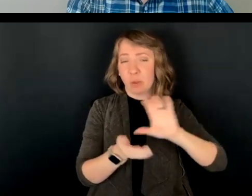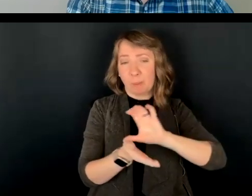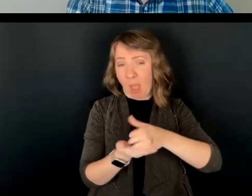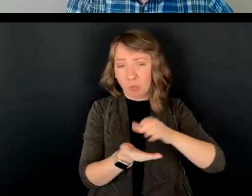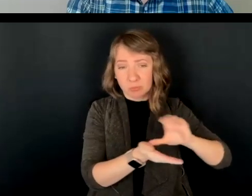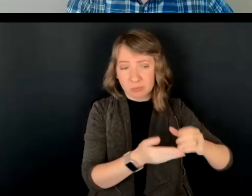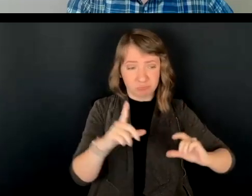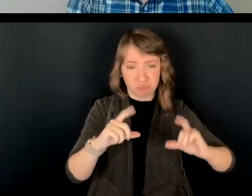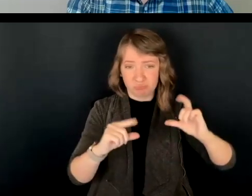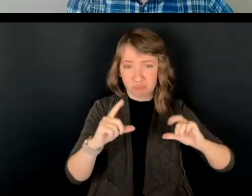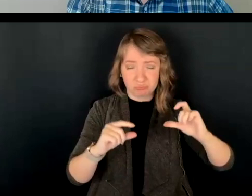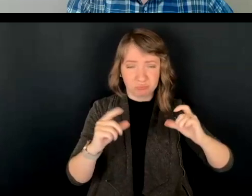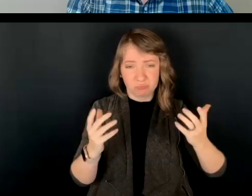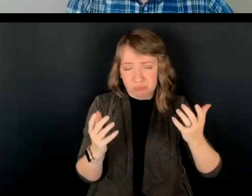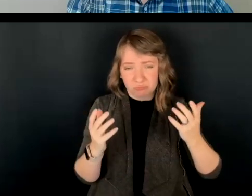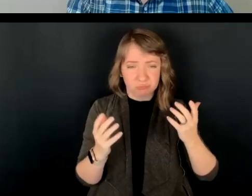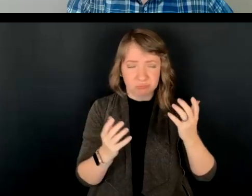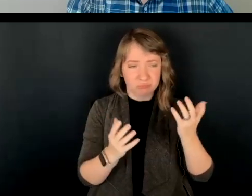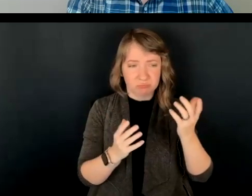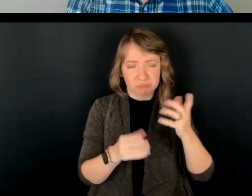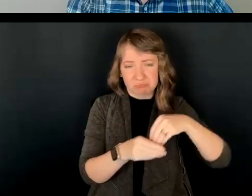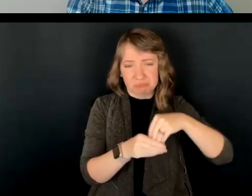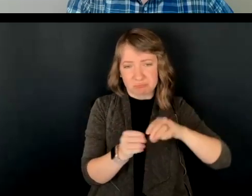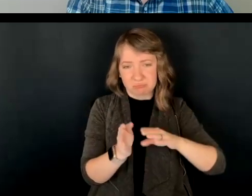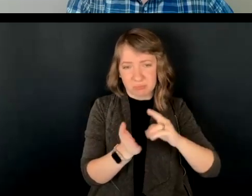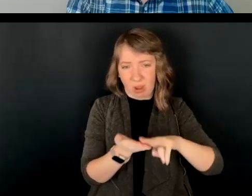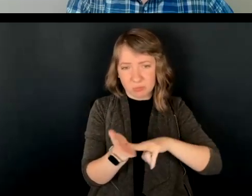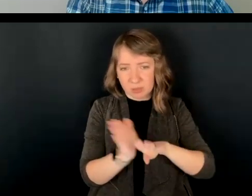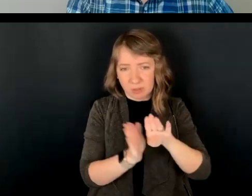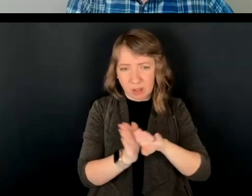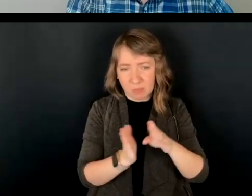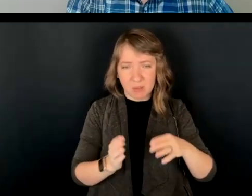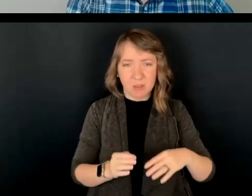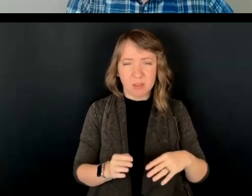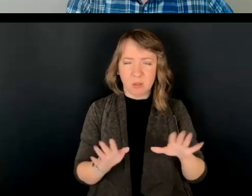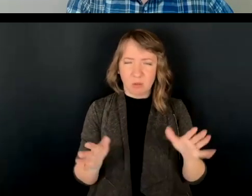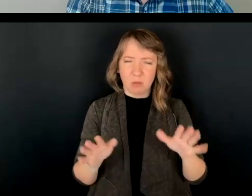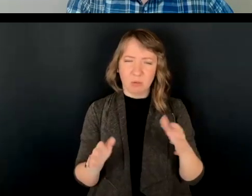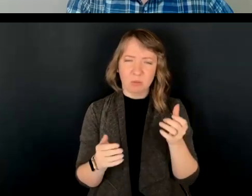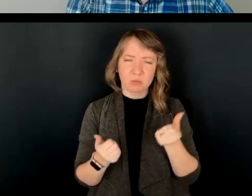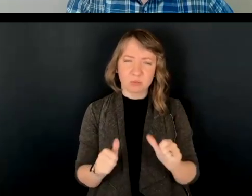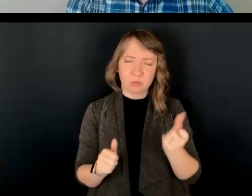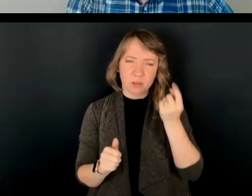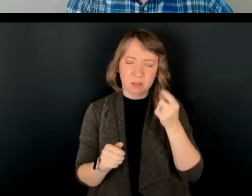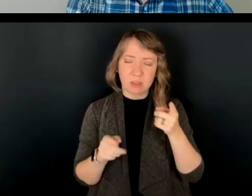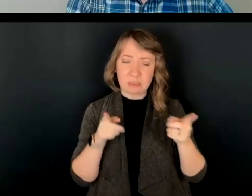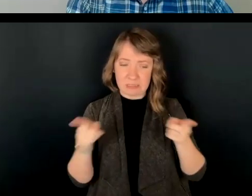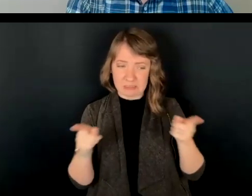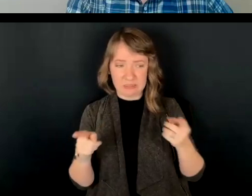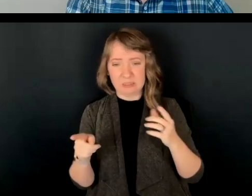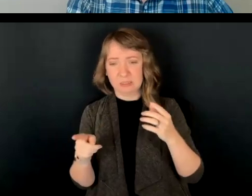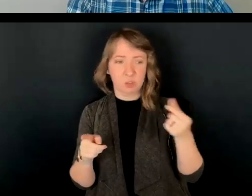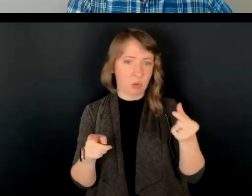way they're developed. And so just understanding that, working between the programs, between the grants and